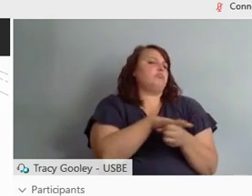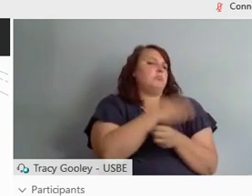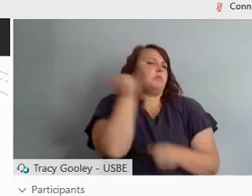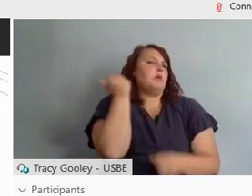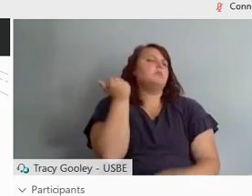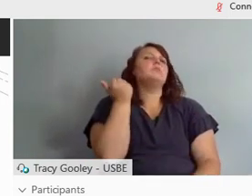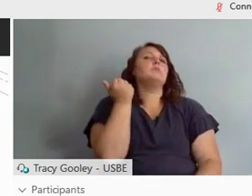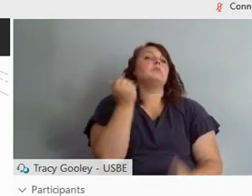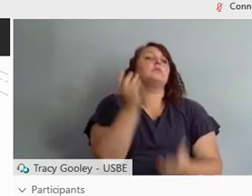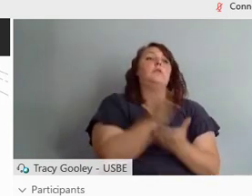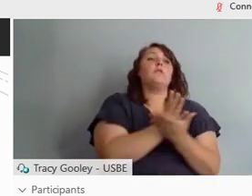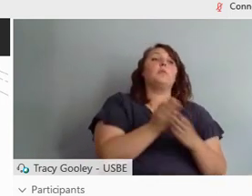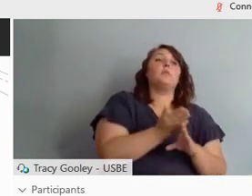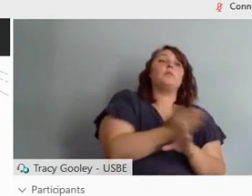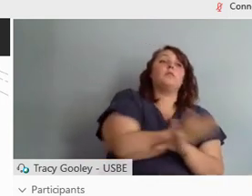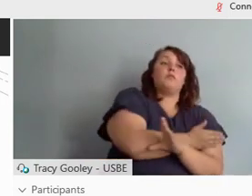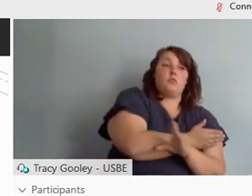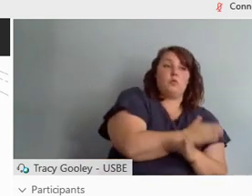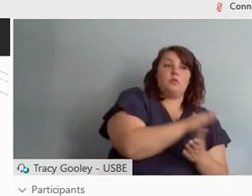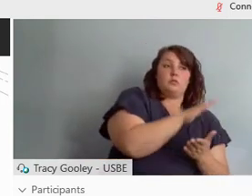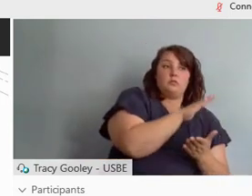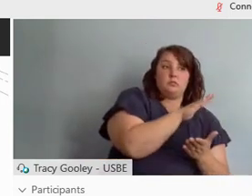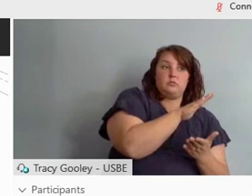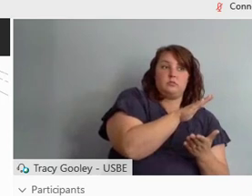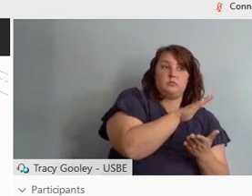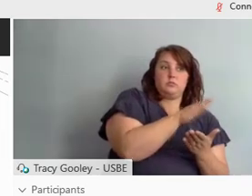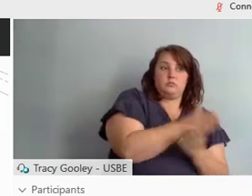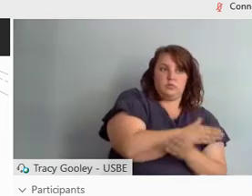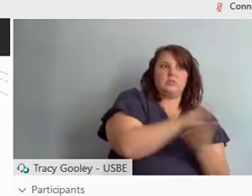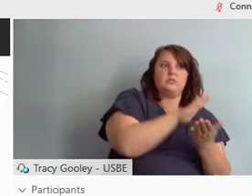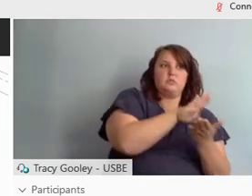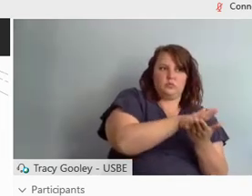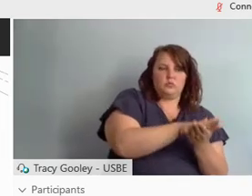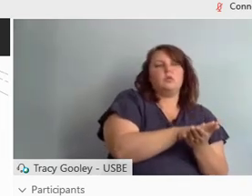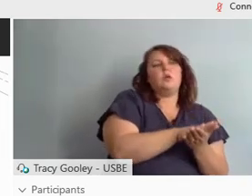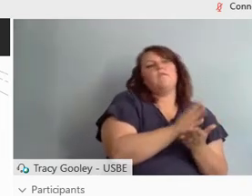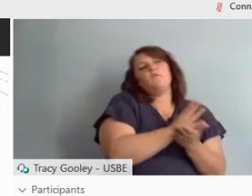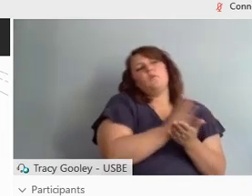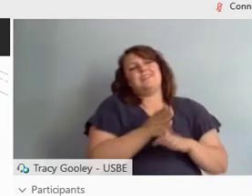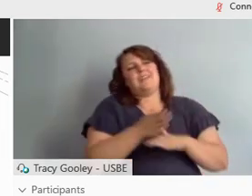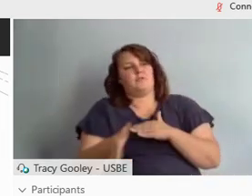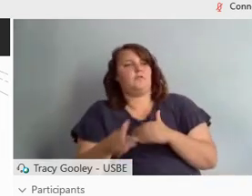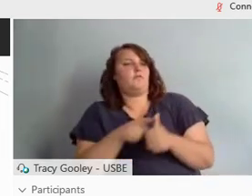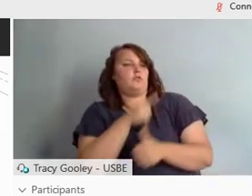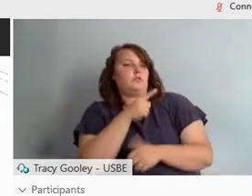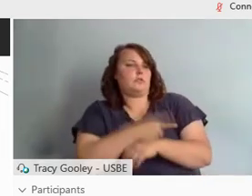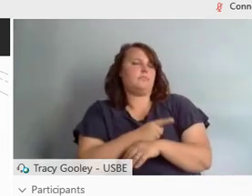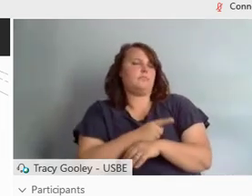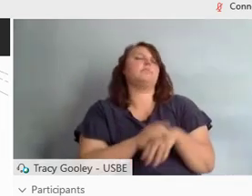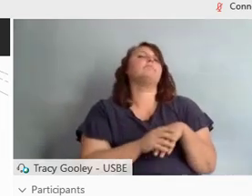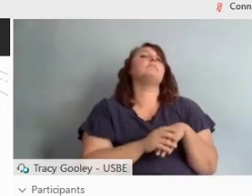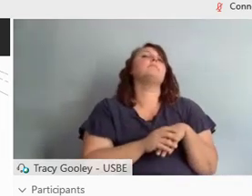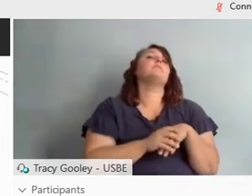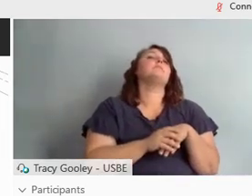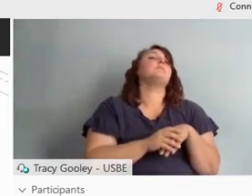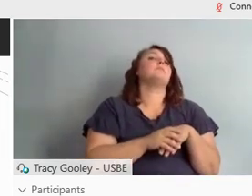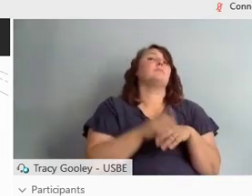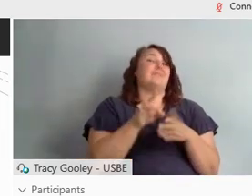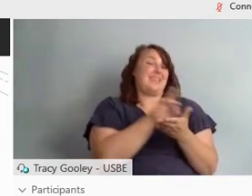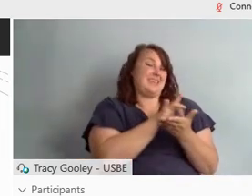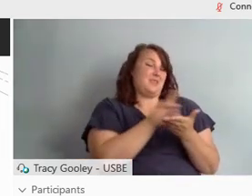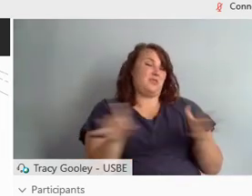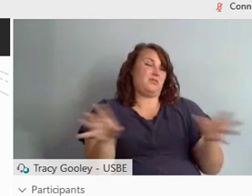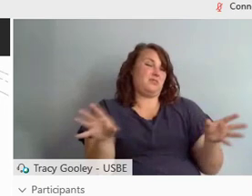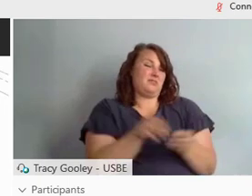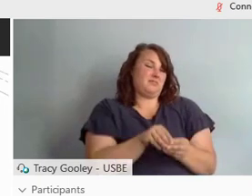So 4 weeks before the first day of pre-kindergarten to 4 weeks after the first day. So you can administer during that 8-week window. And like